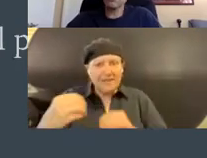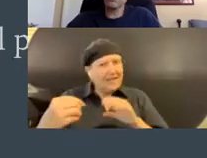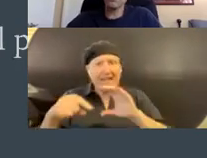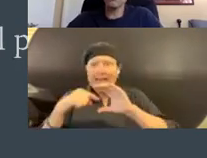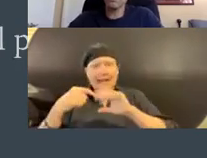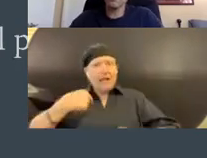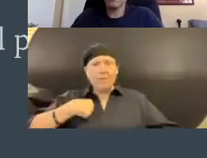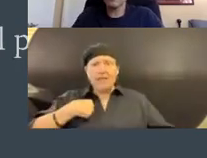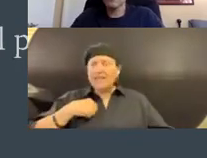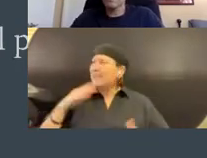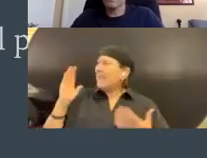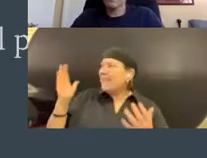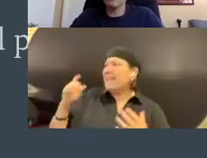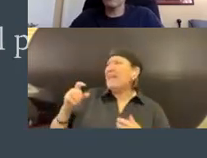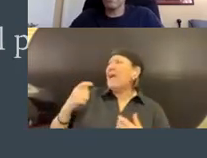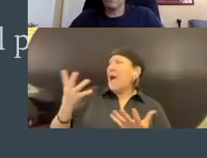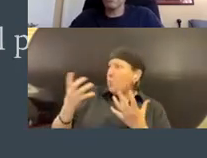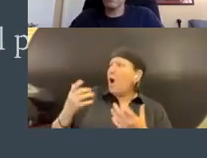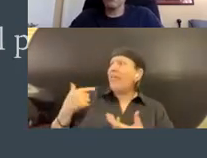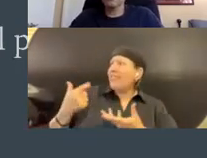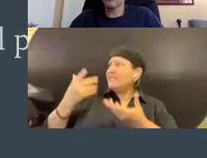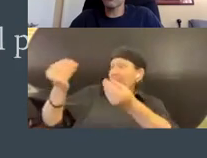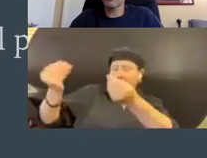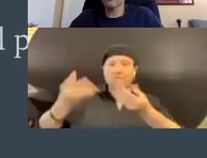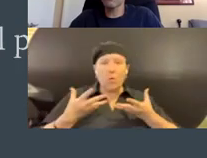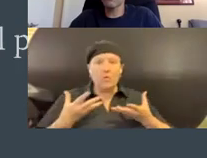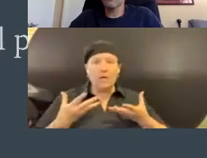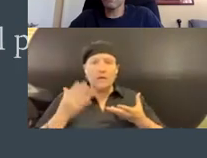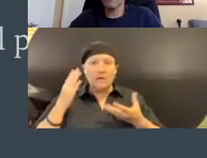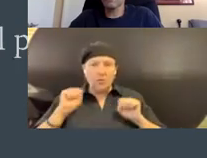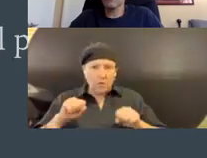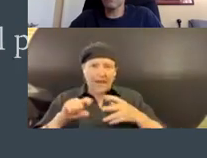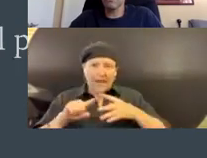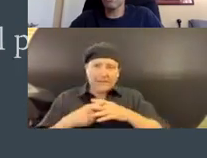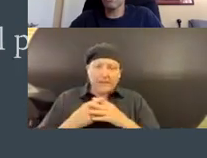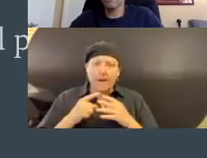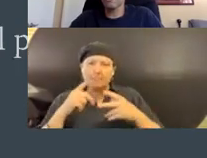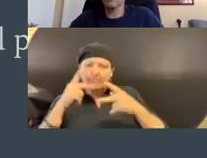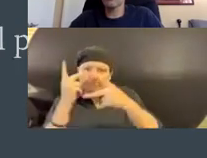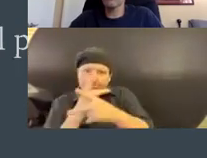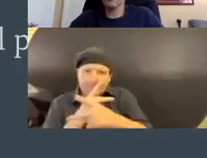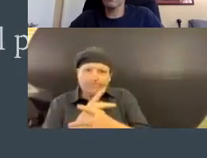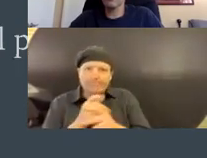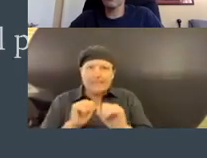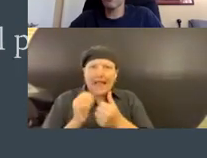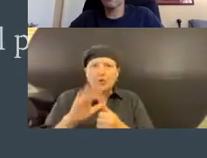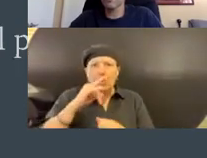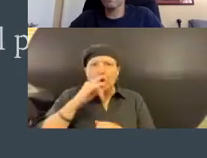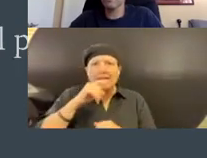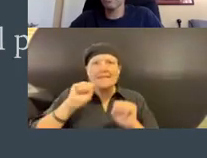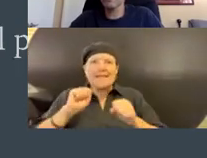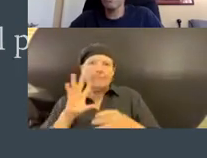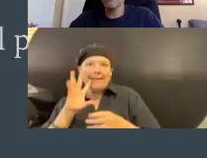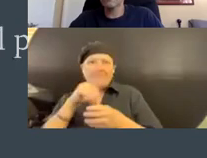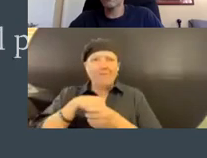Mr. Garza, here's what I would like. And then we can start looking at some different ideas of how we can keep your children engaged in the learning process at